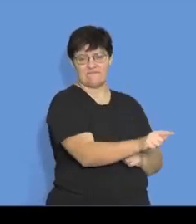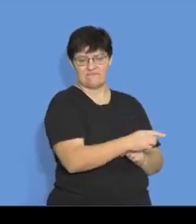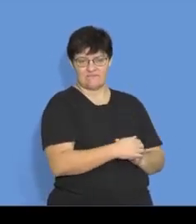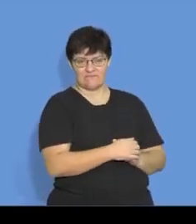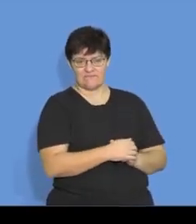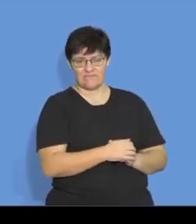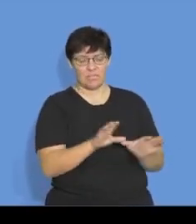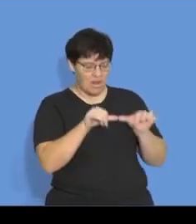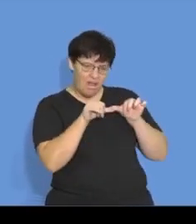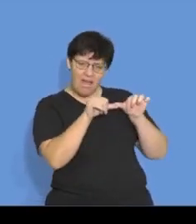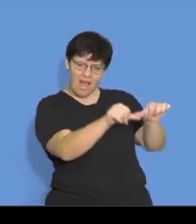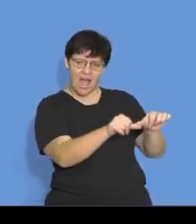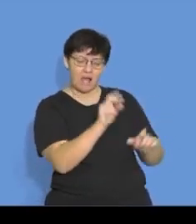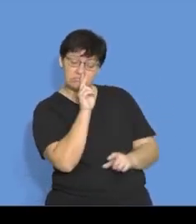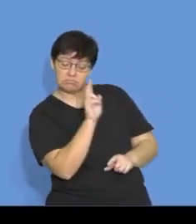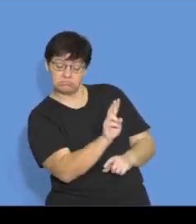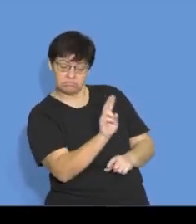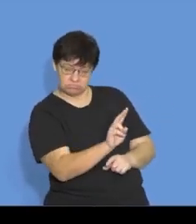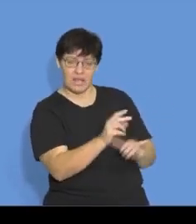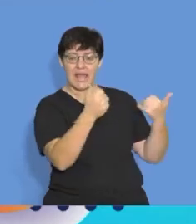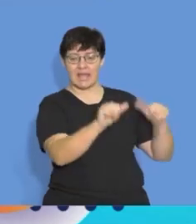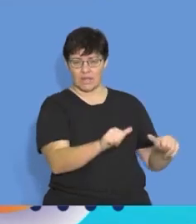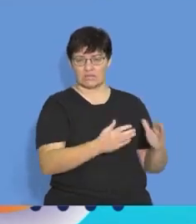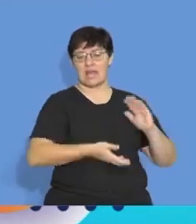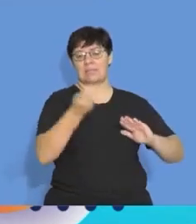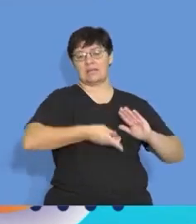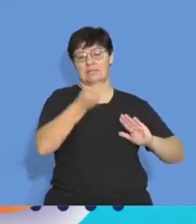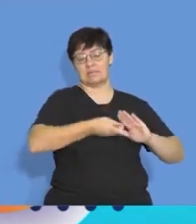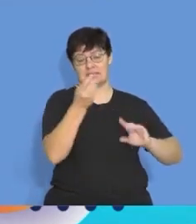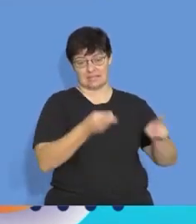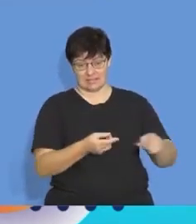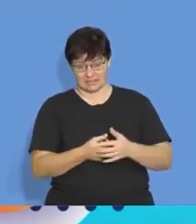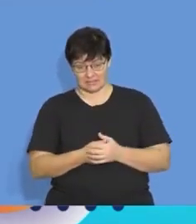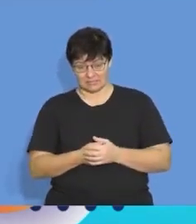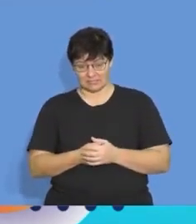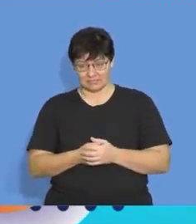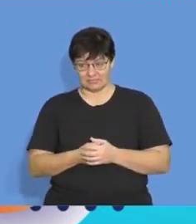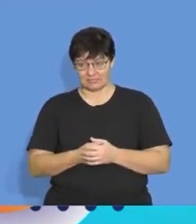you're continuously keeping that cost of sales account updated.